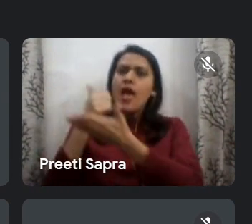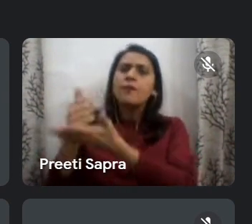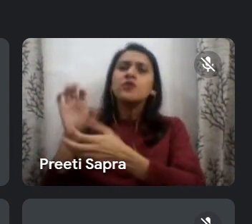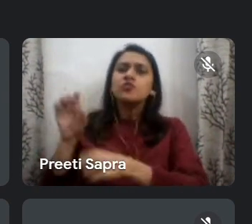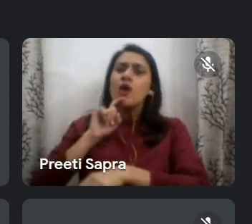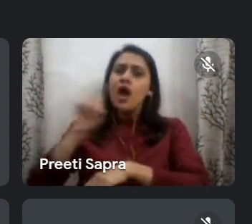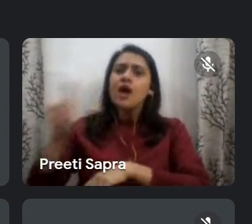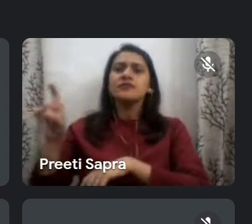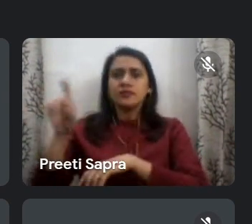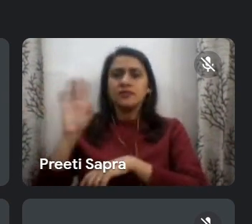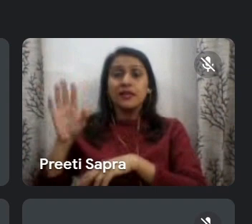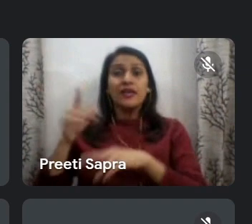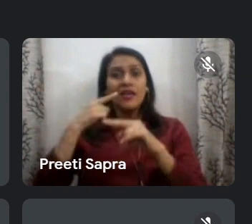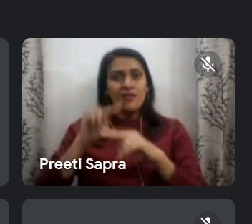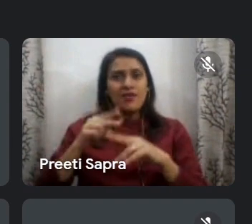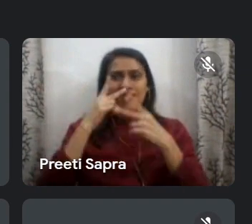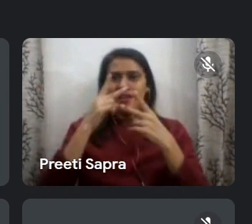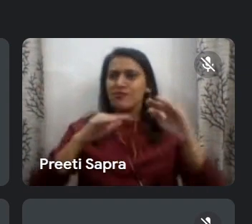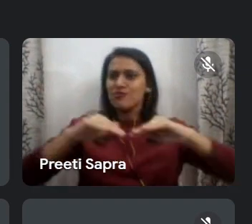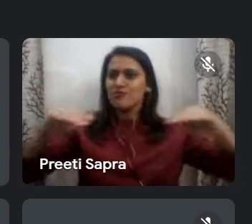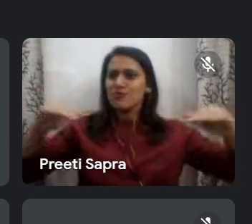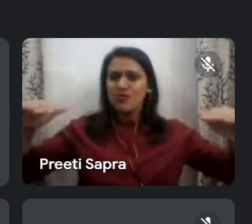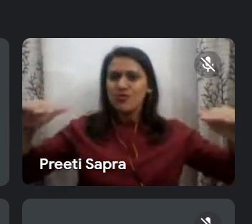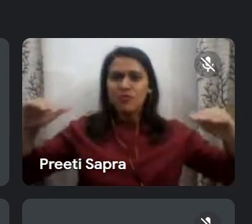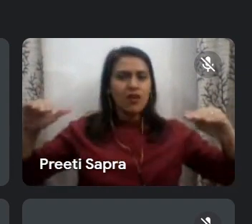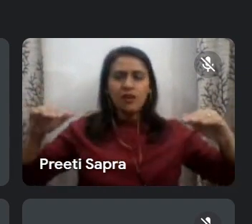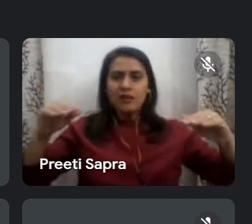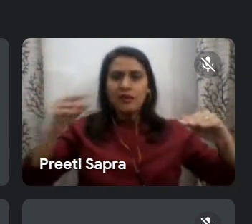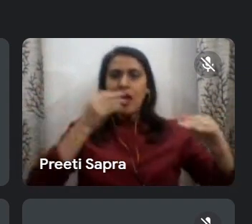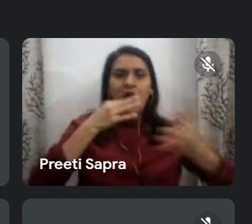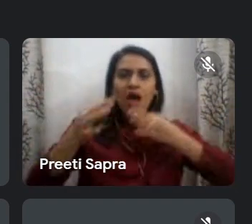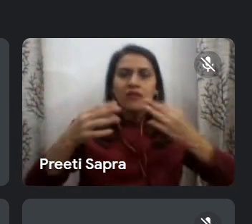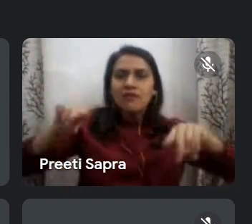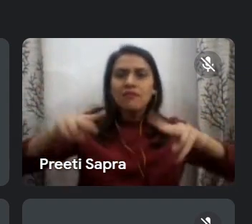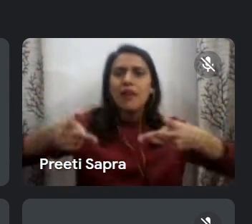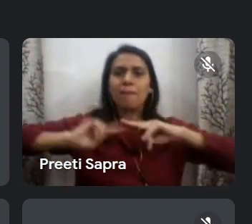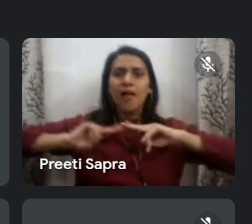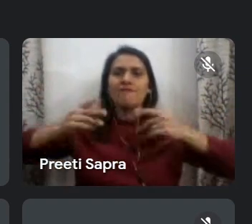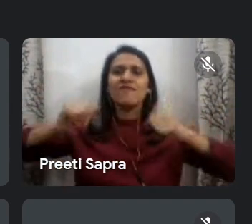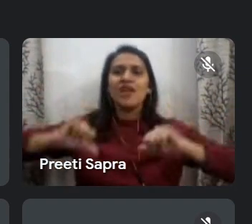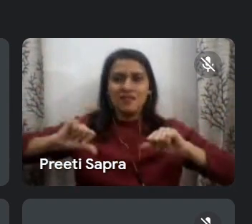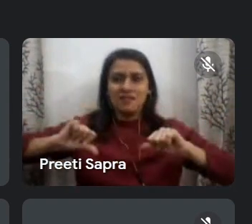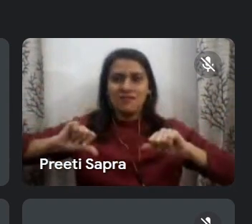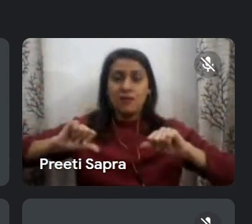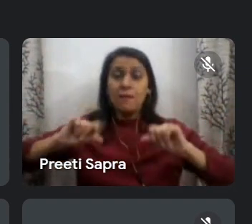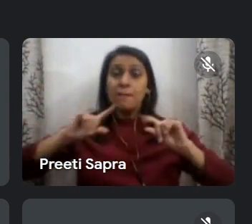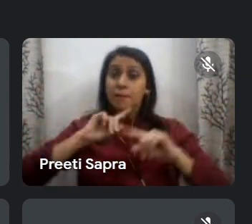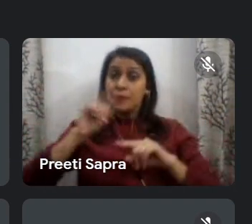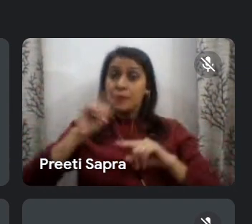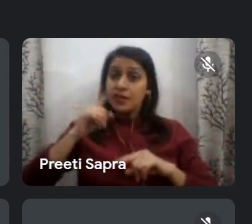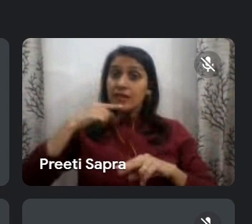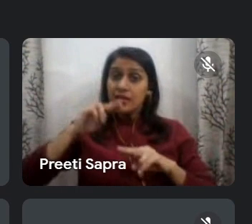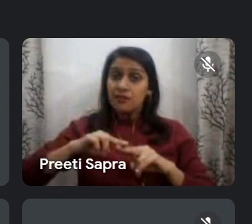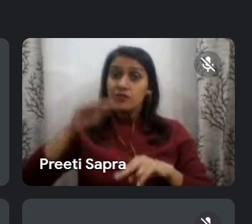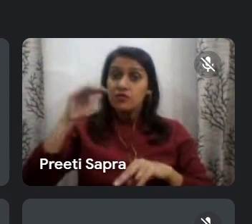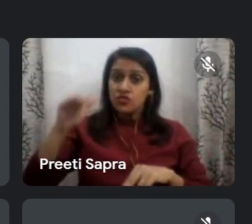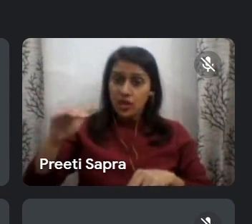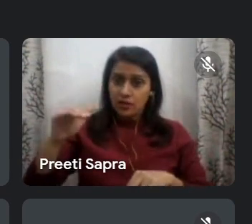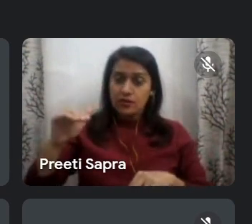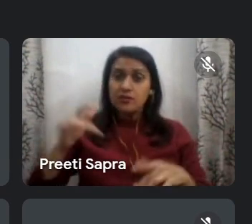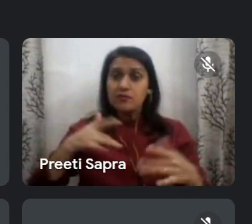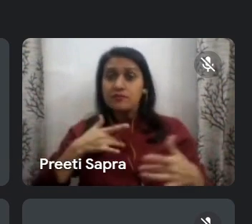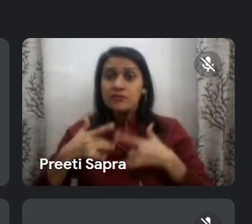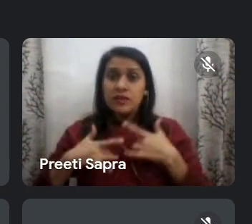know when it's smaller children, it's very difficult, but when if the child is in their teens,